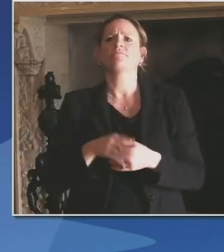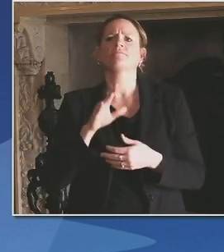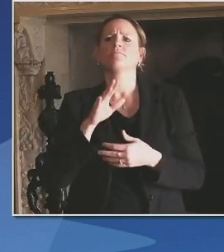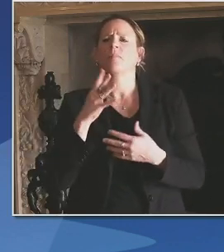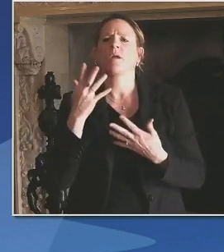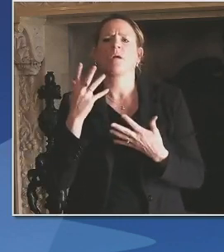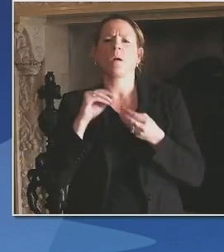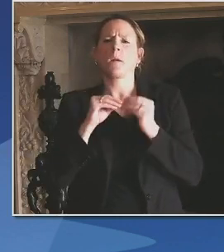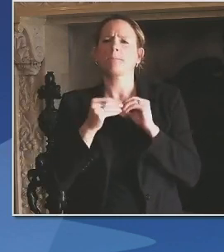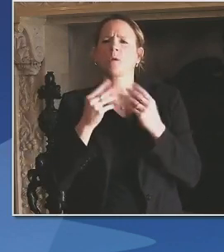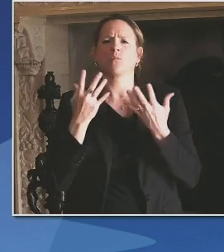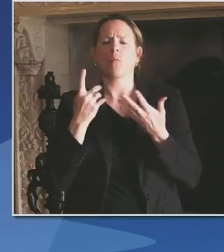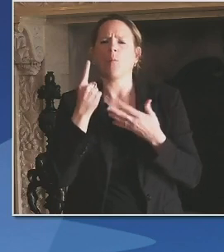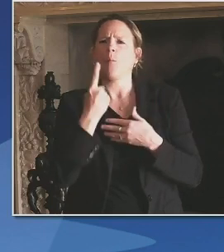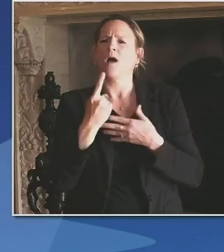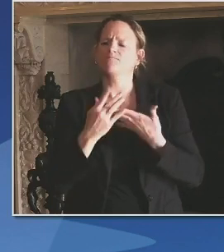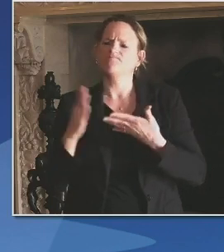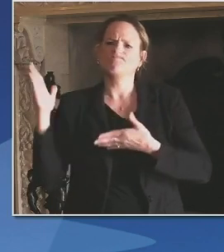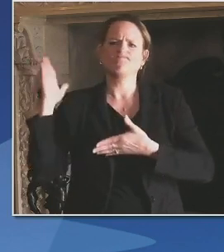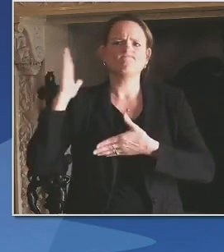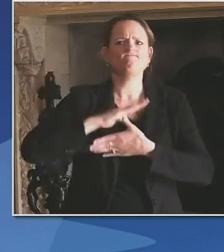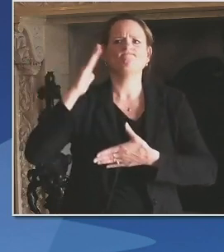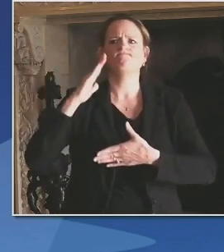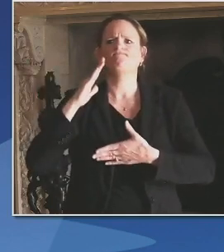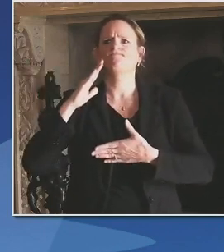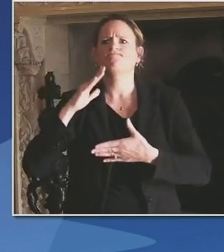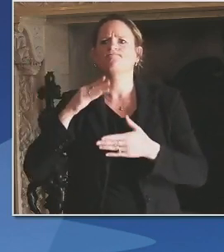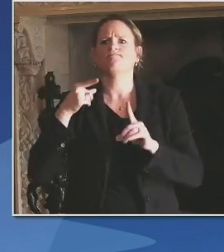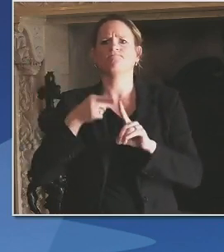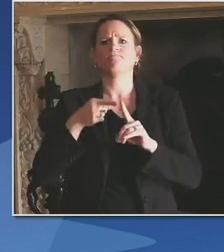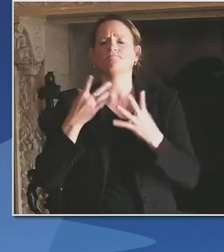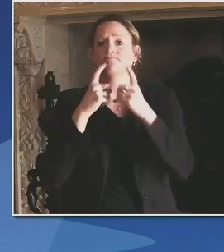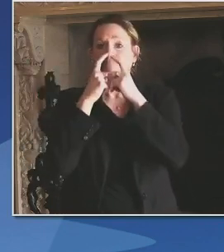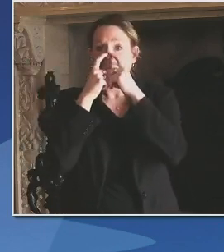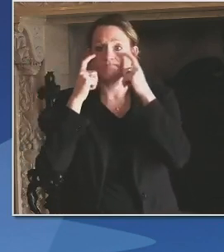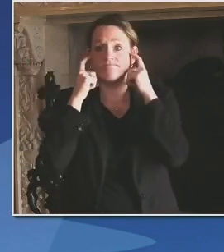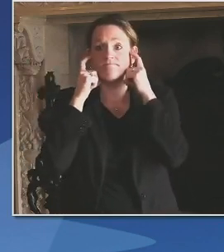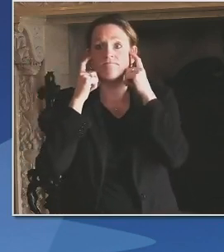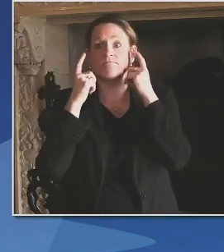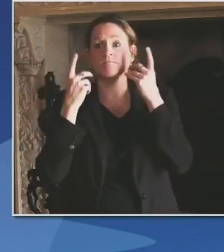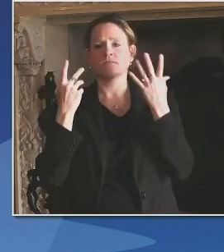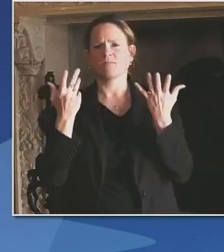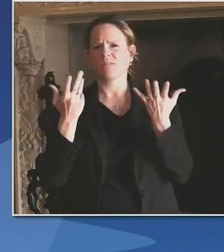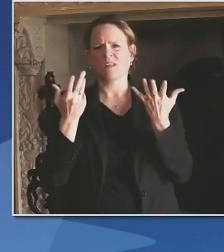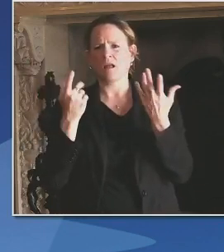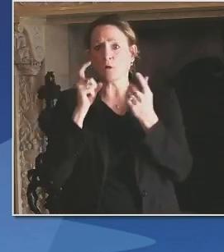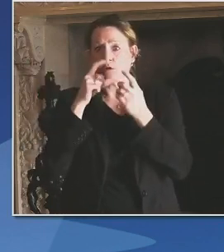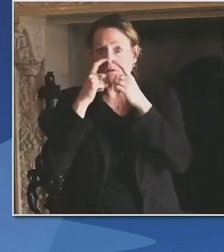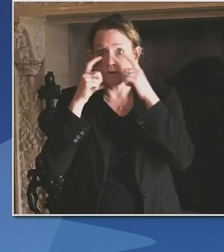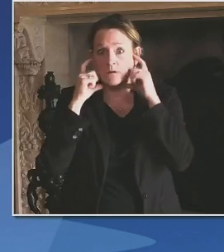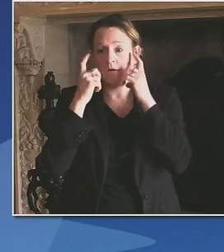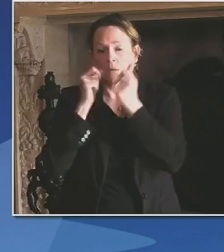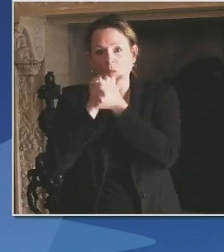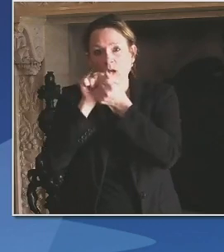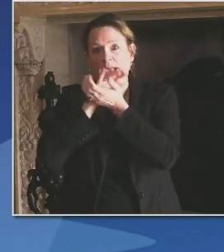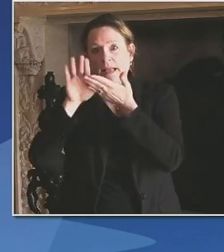to mask wearing 101, cleaning up the mask, when to get rid of it, all of that stuff?